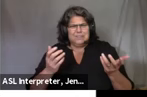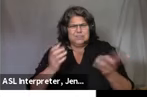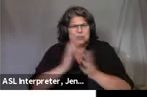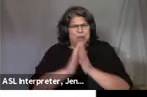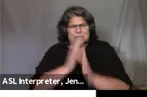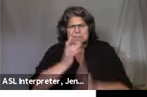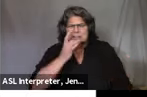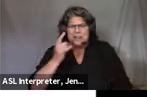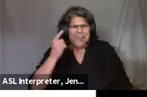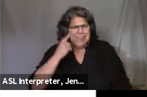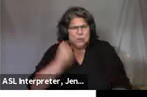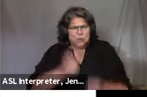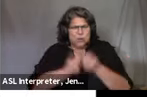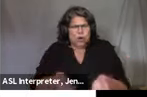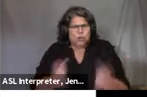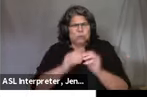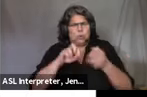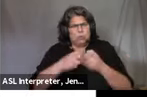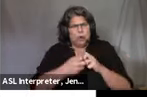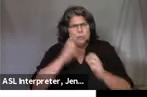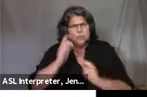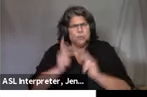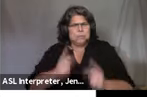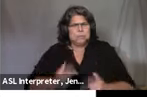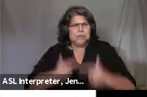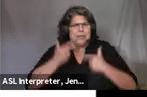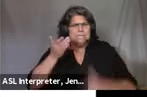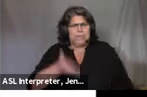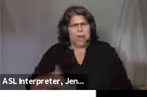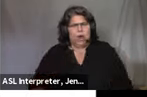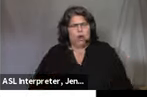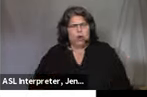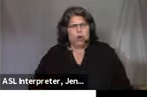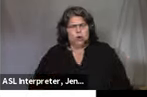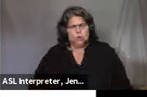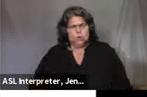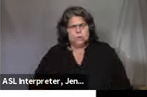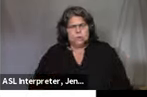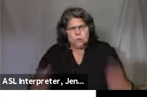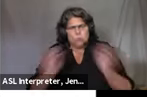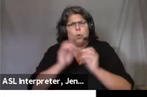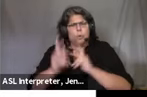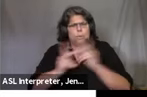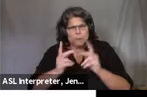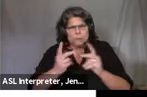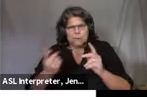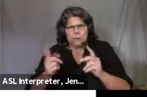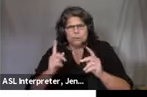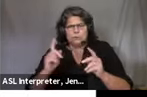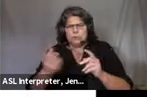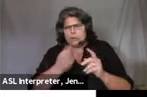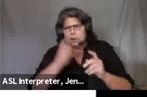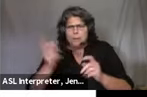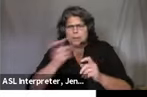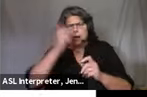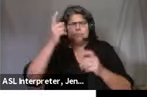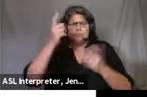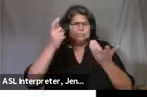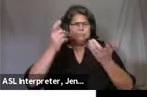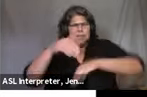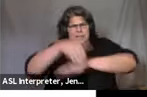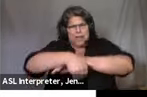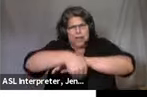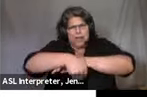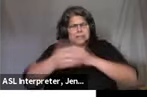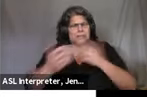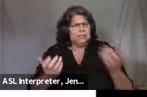more problems for the residents in that area. The people, you know, more people coming up around at night. So